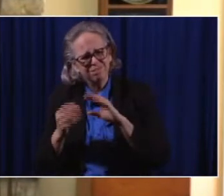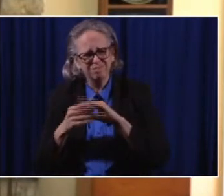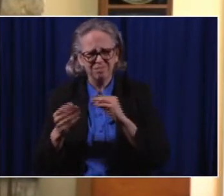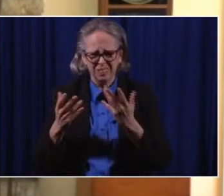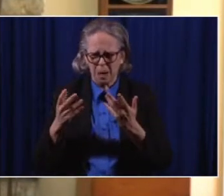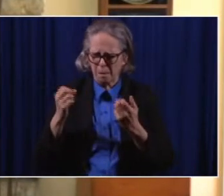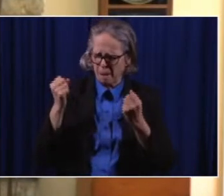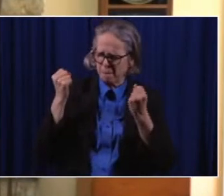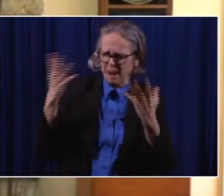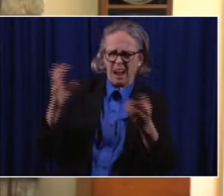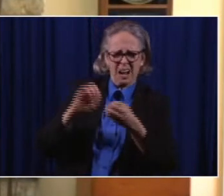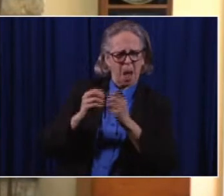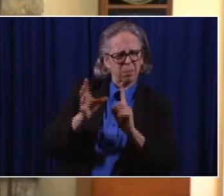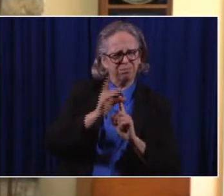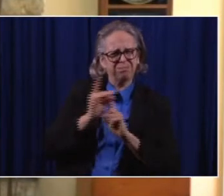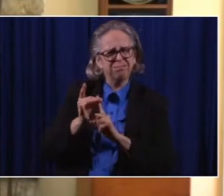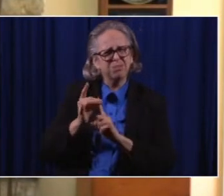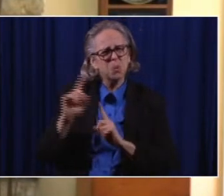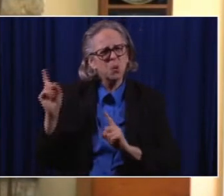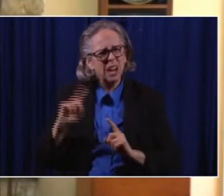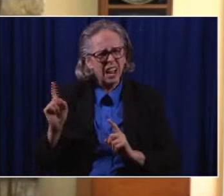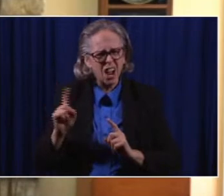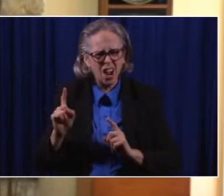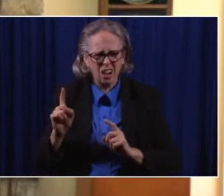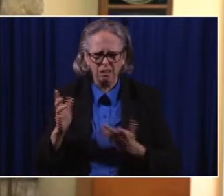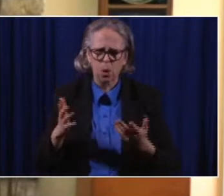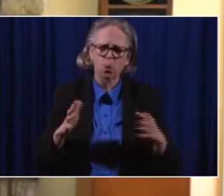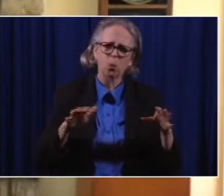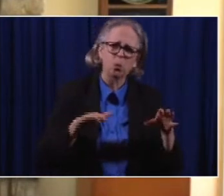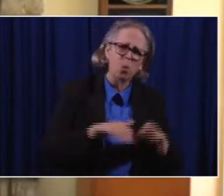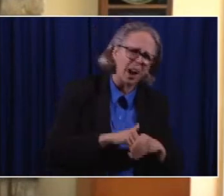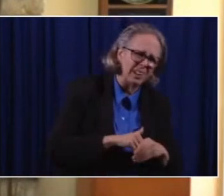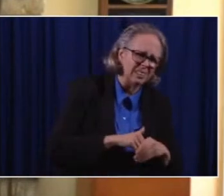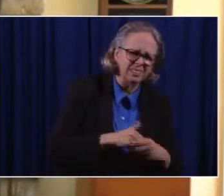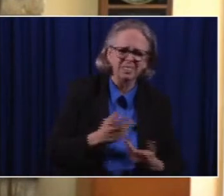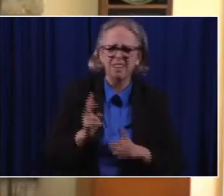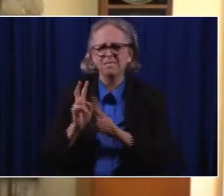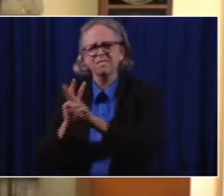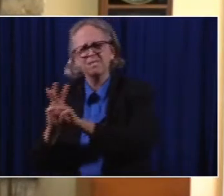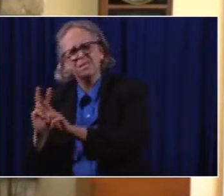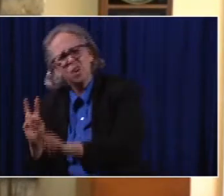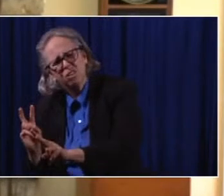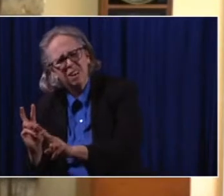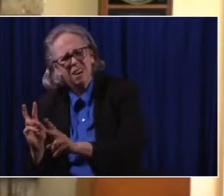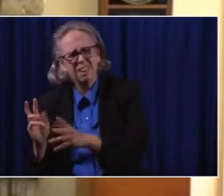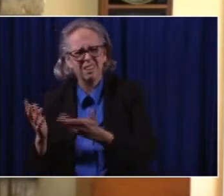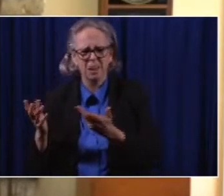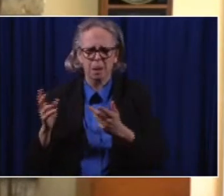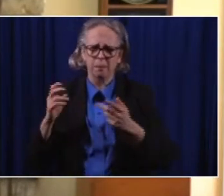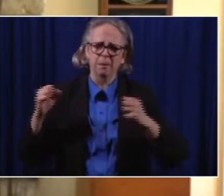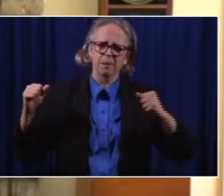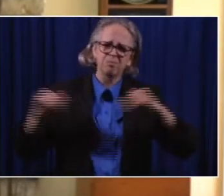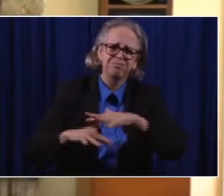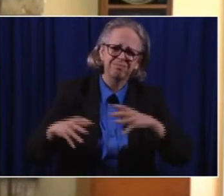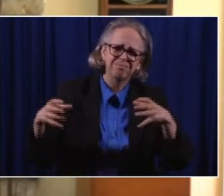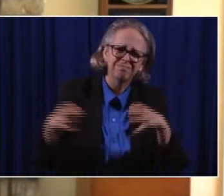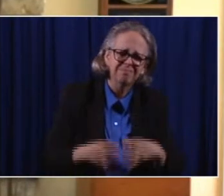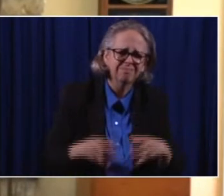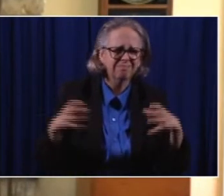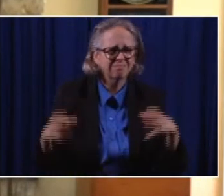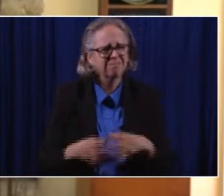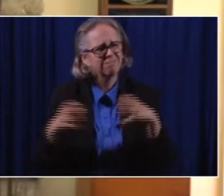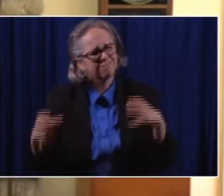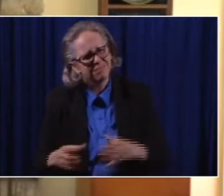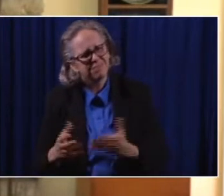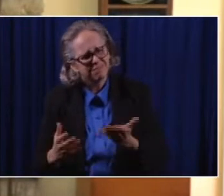funerals. Not the events themselves, but rather the party, the coming together. Horrible,